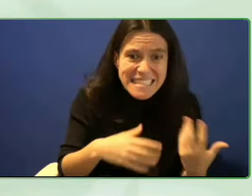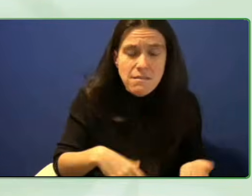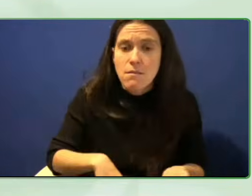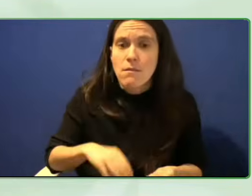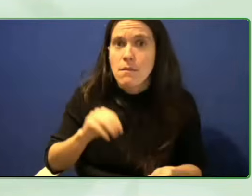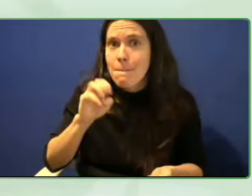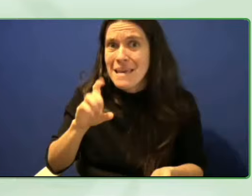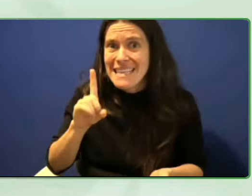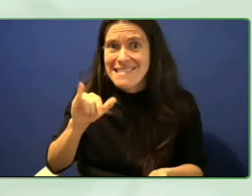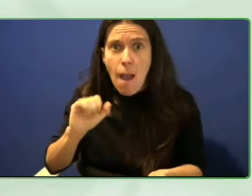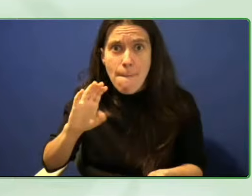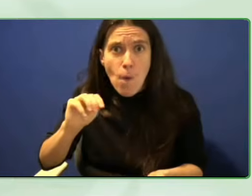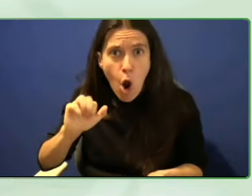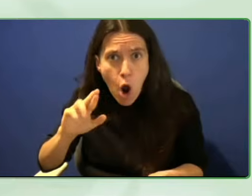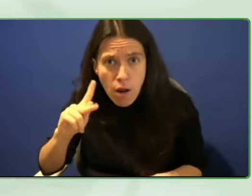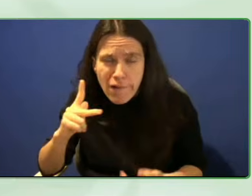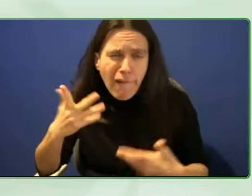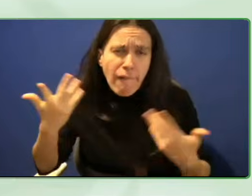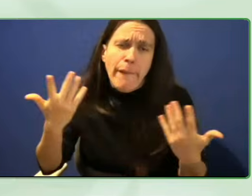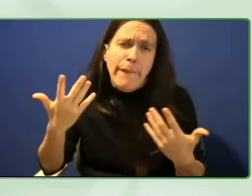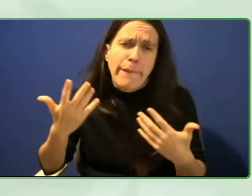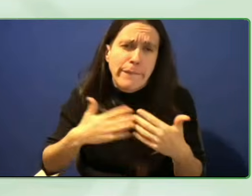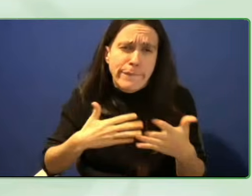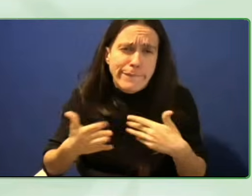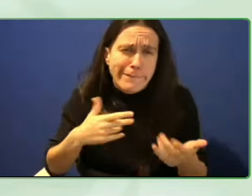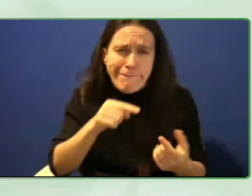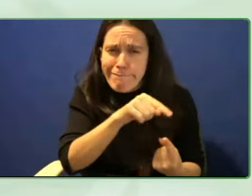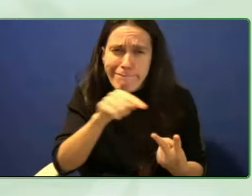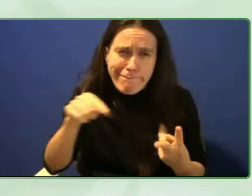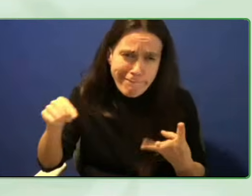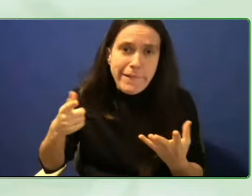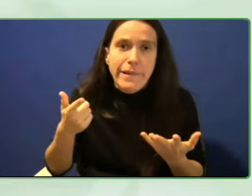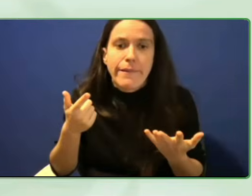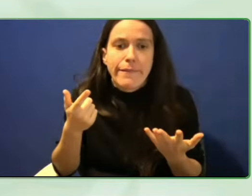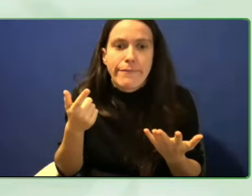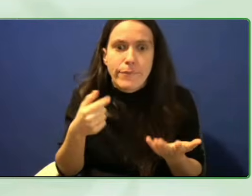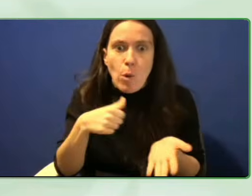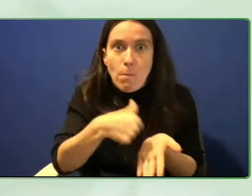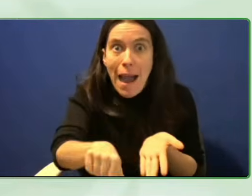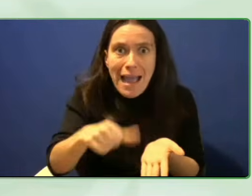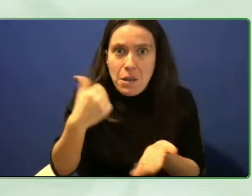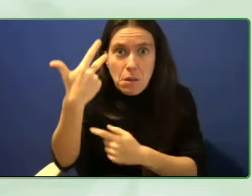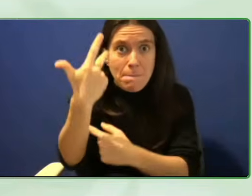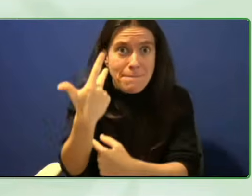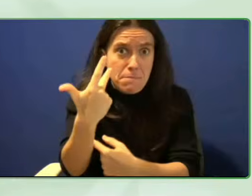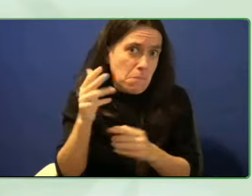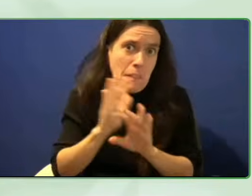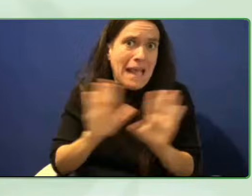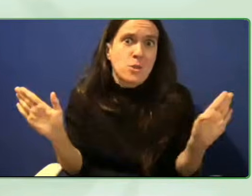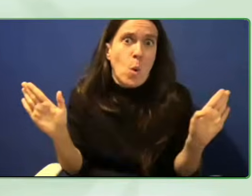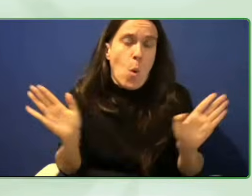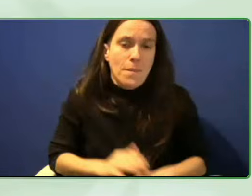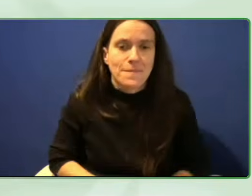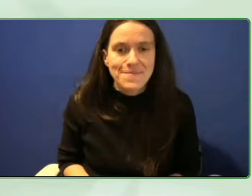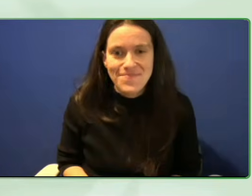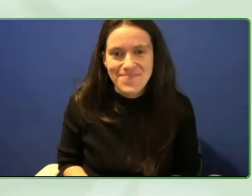local Best Buy, or local computer store. So what got us